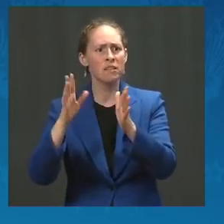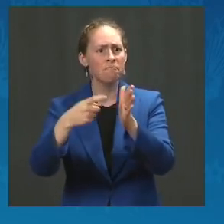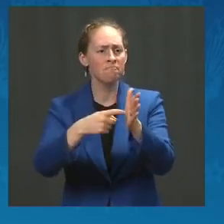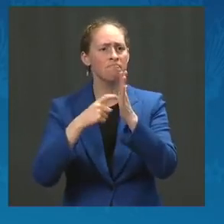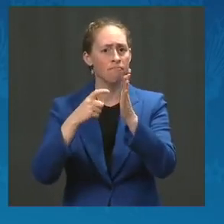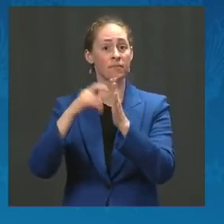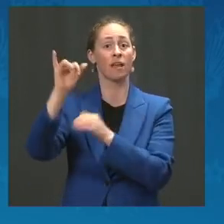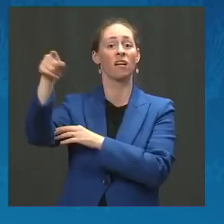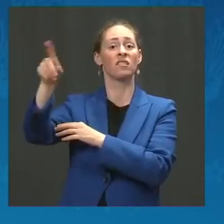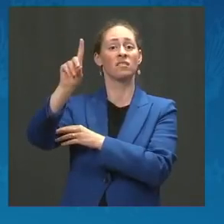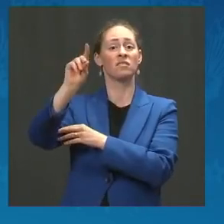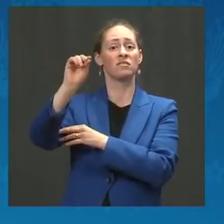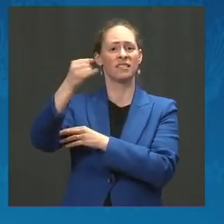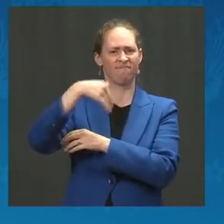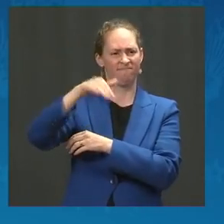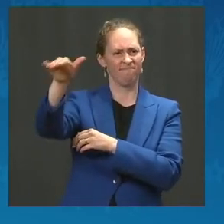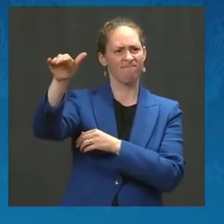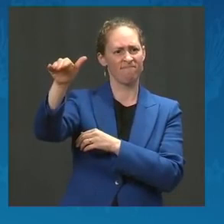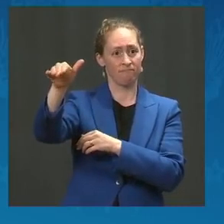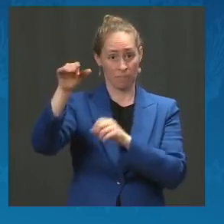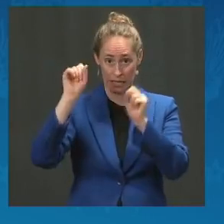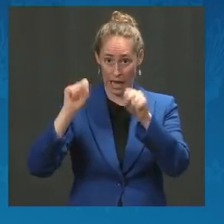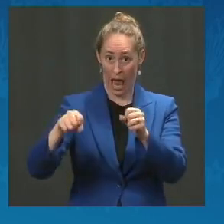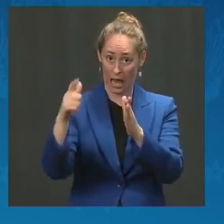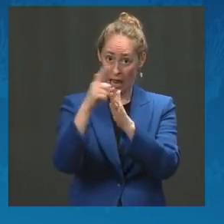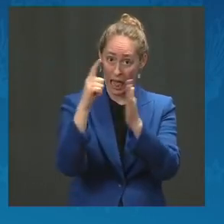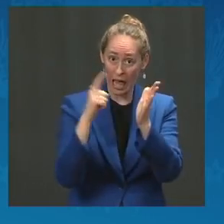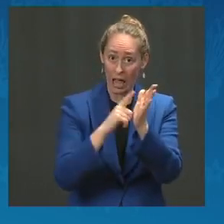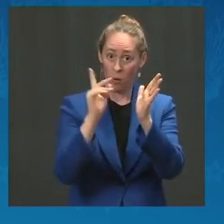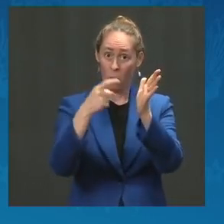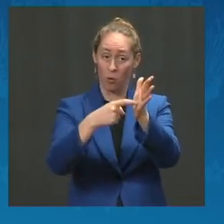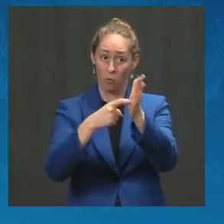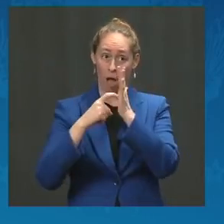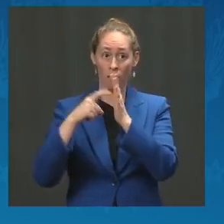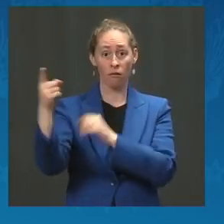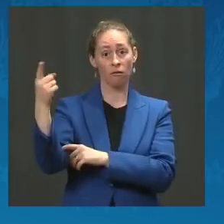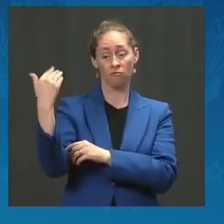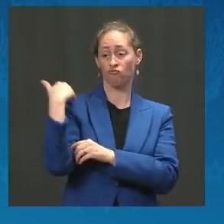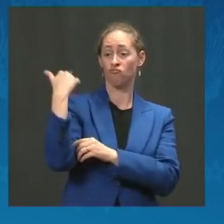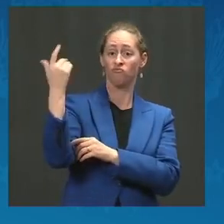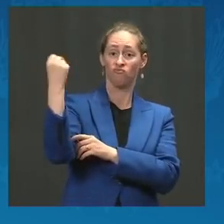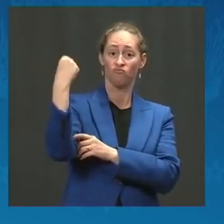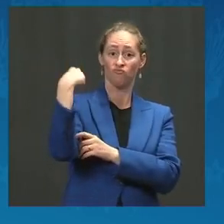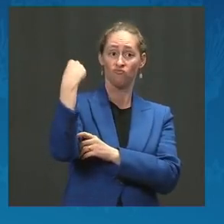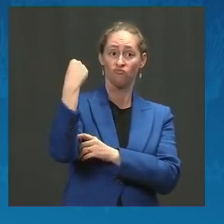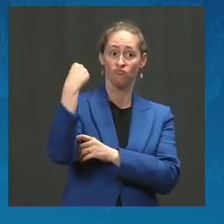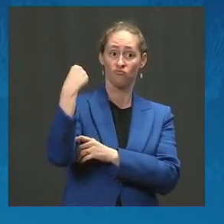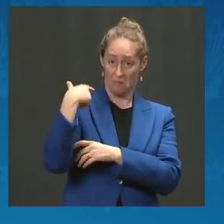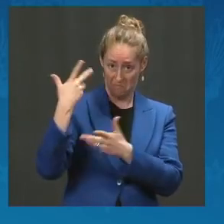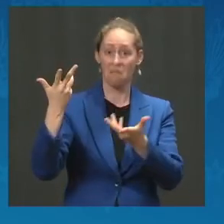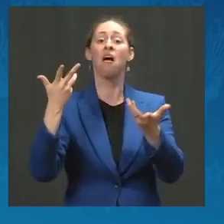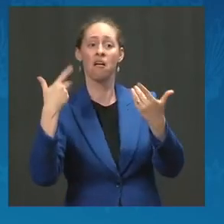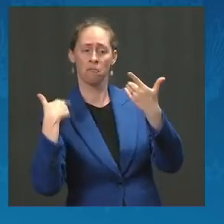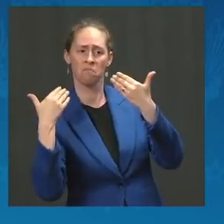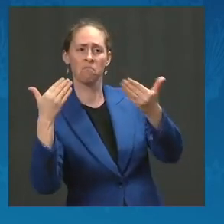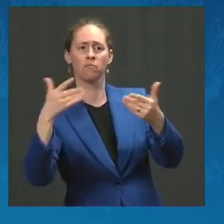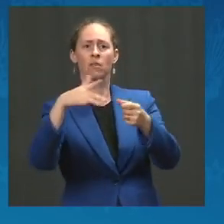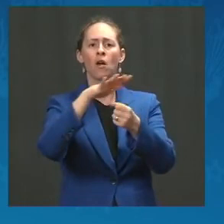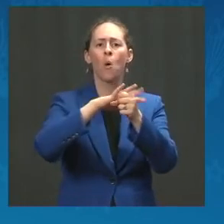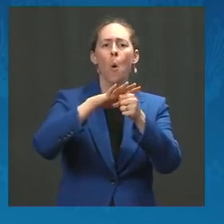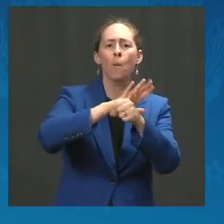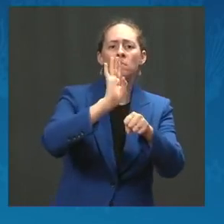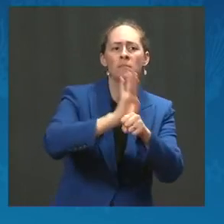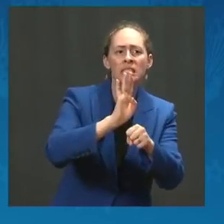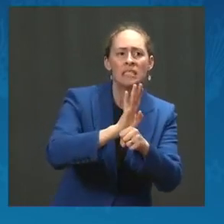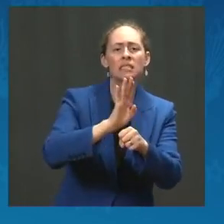they're able to do that legally, and they can. Local communities can do that. Local businesses can do that.